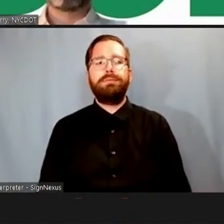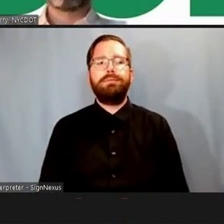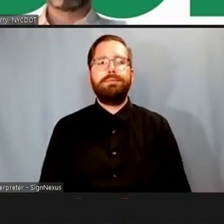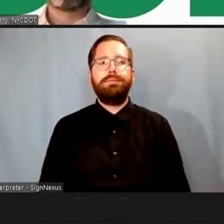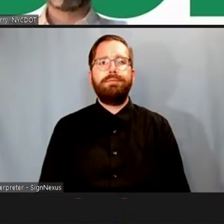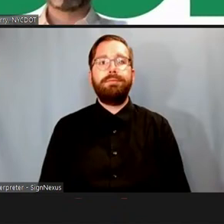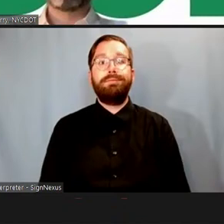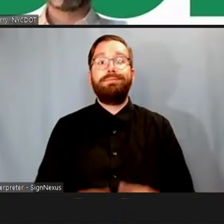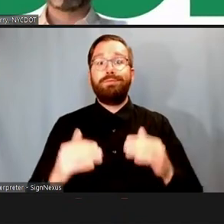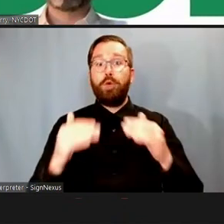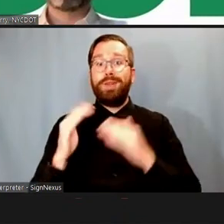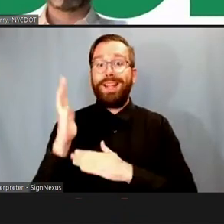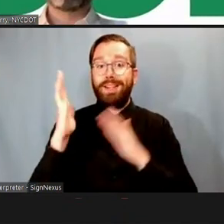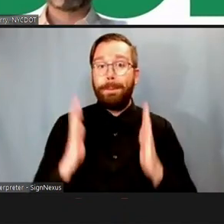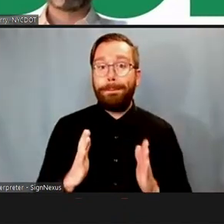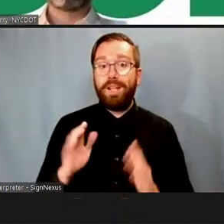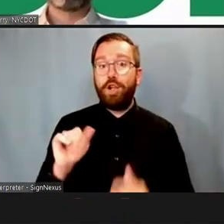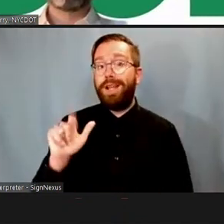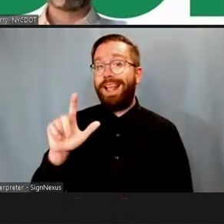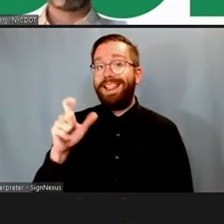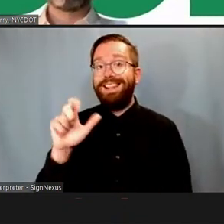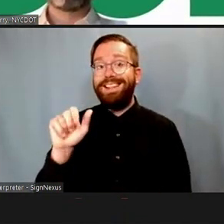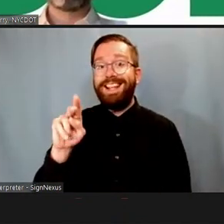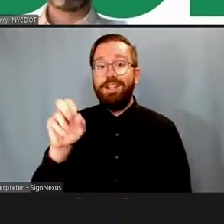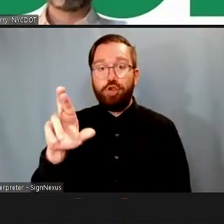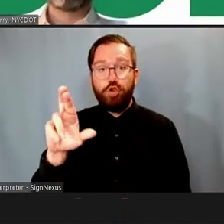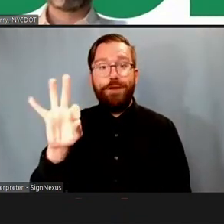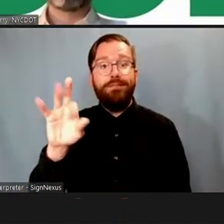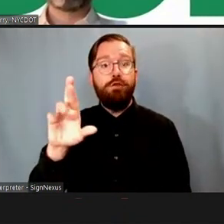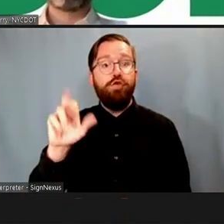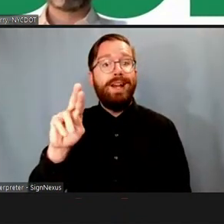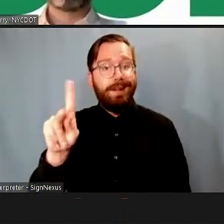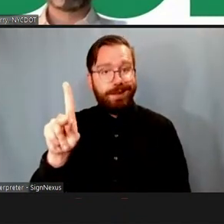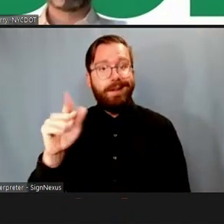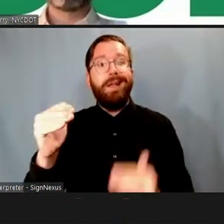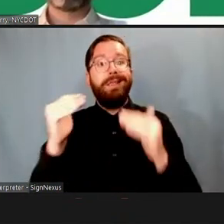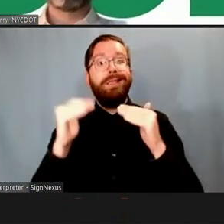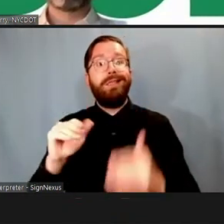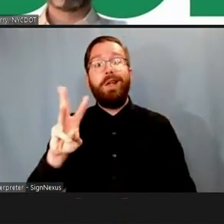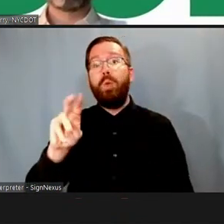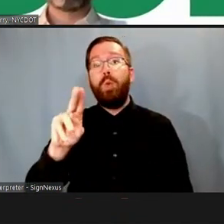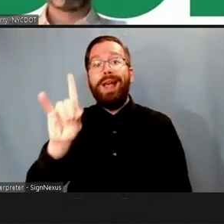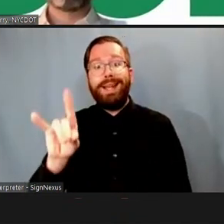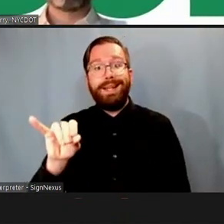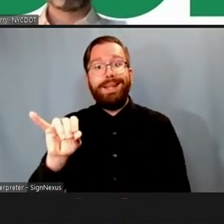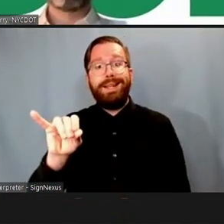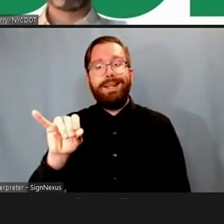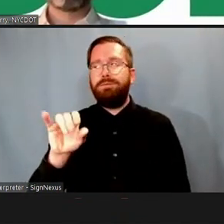our next speaker is alexander frank followed by wendy pincus